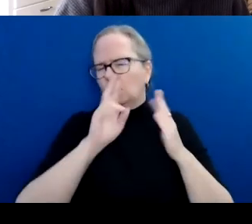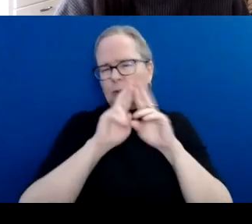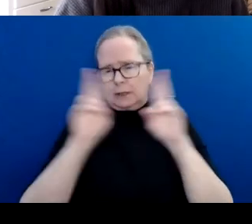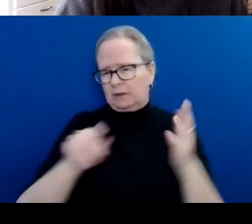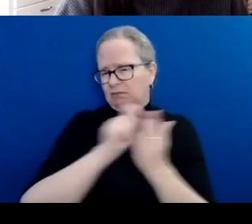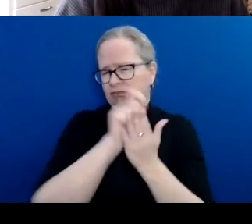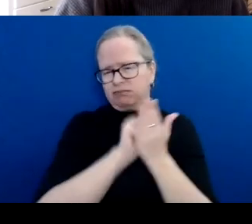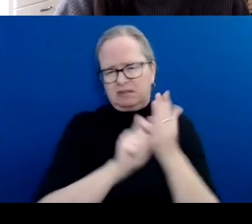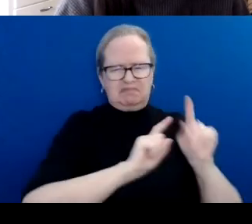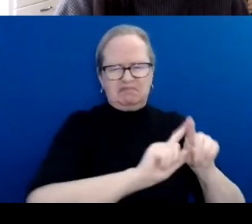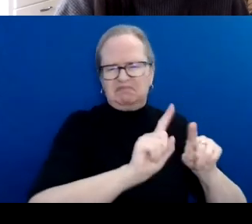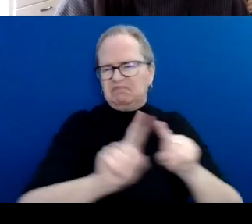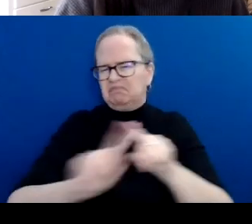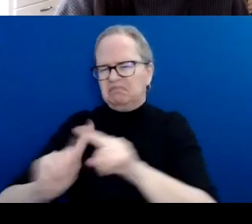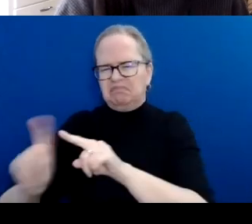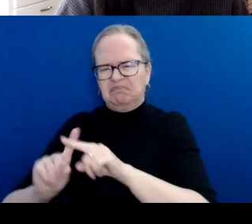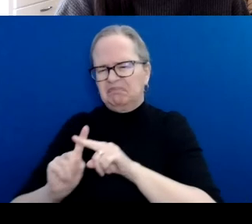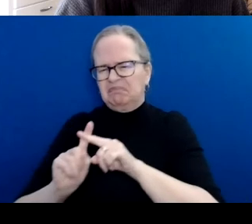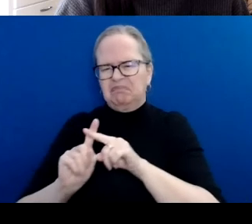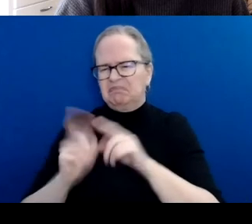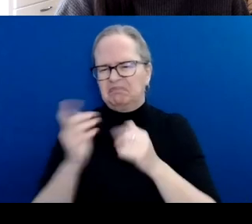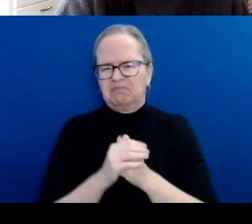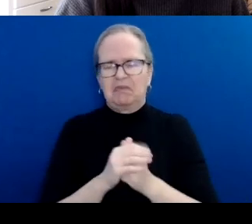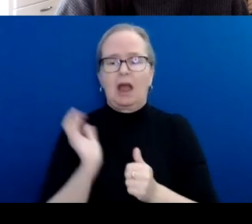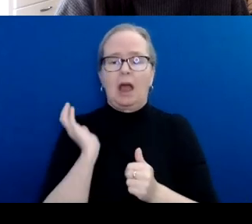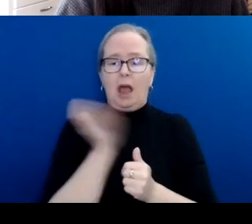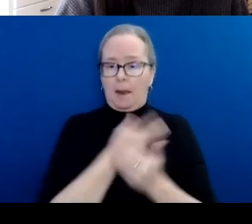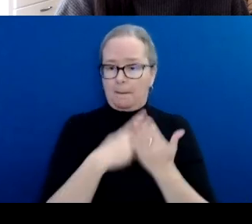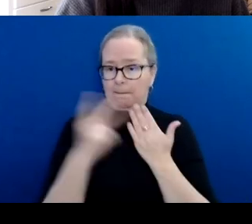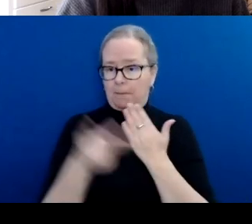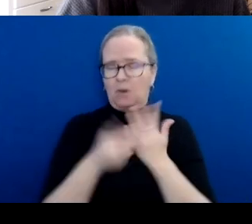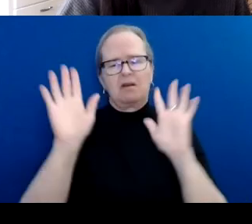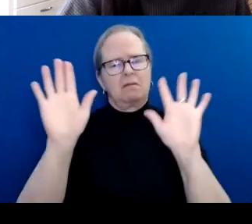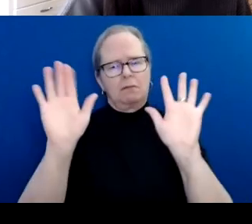simplicity and readability are more important than fancy formatting.